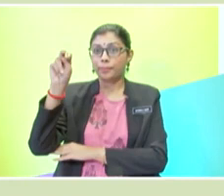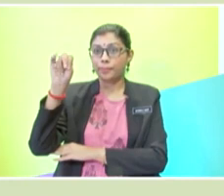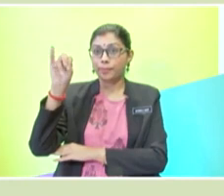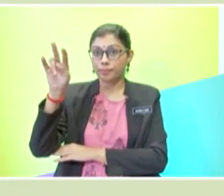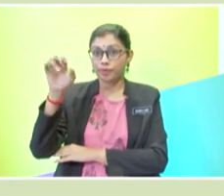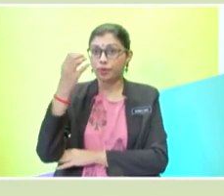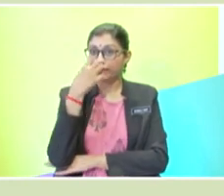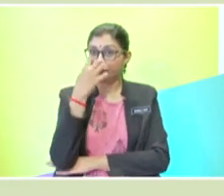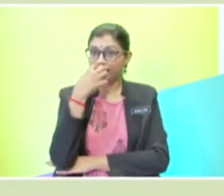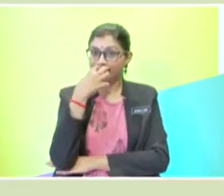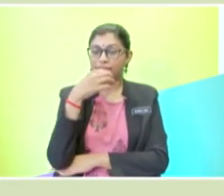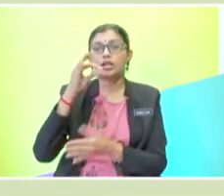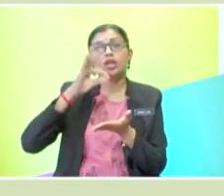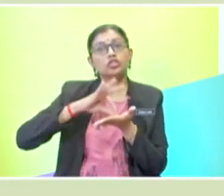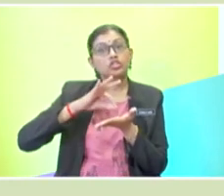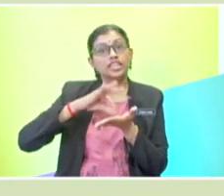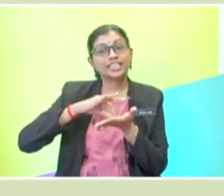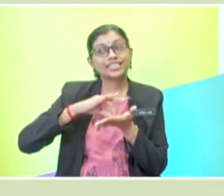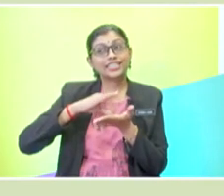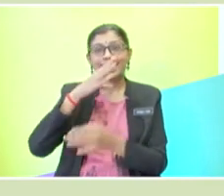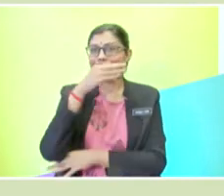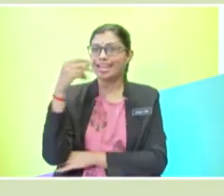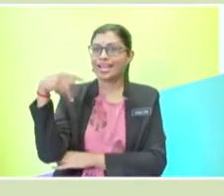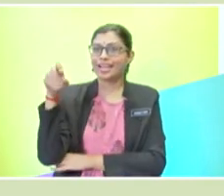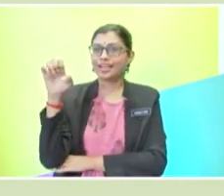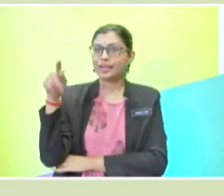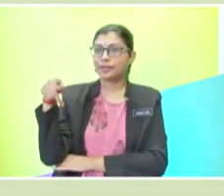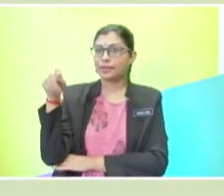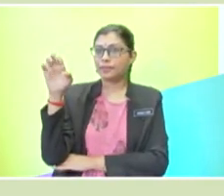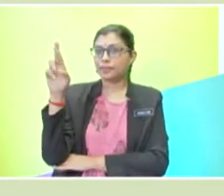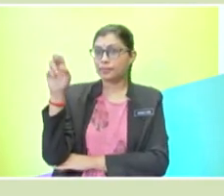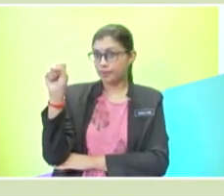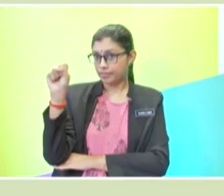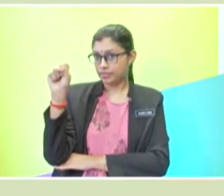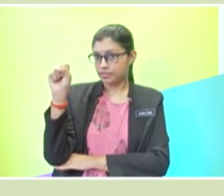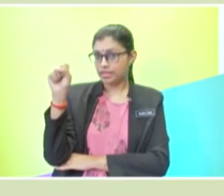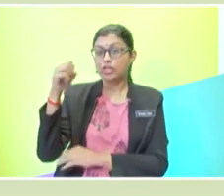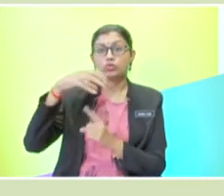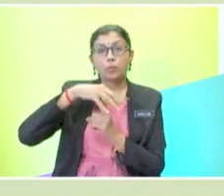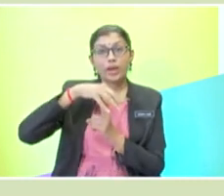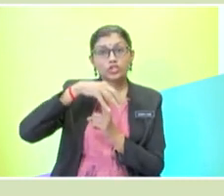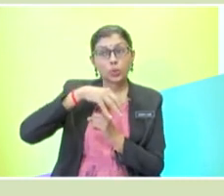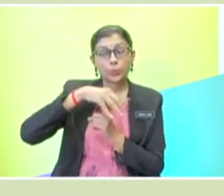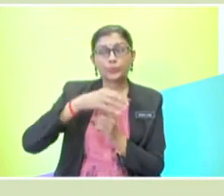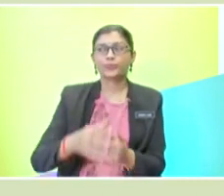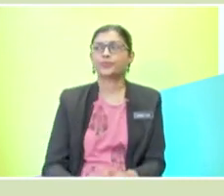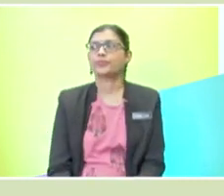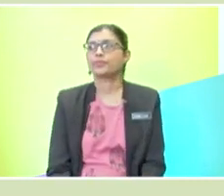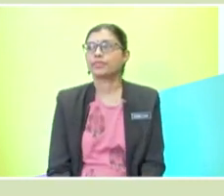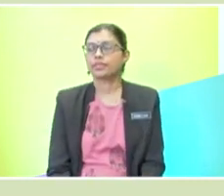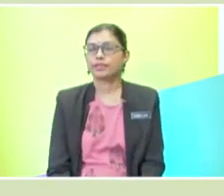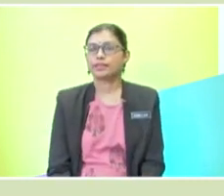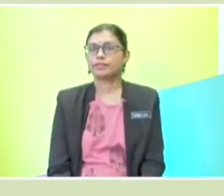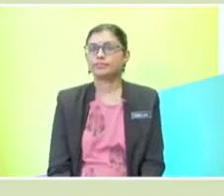pineapple, we have chicken, and we have peppers. And finally, we have mushrooms as well. All right, now, for